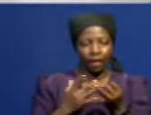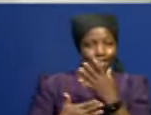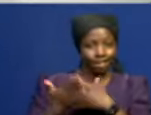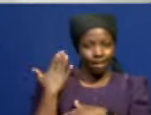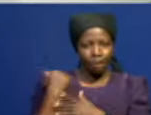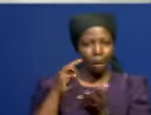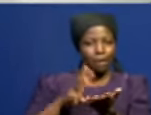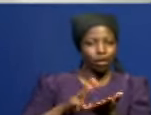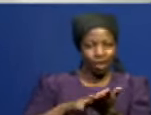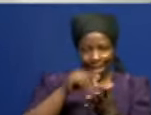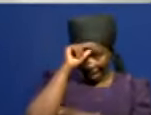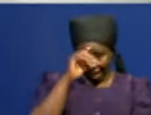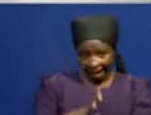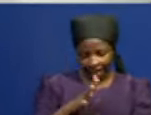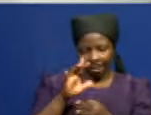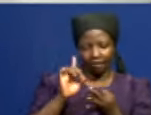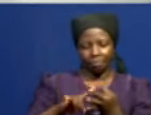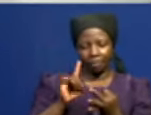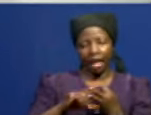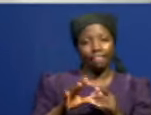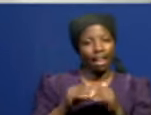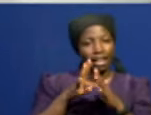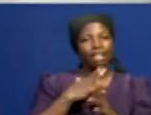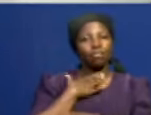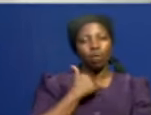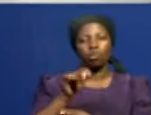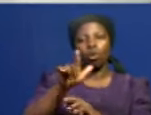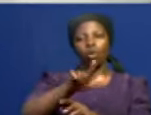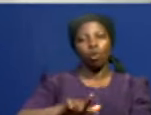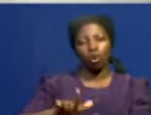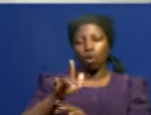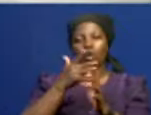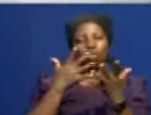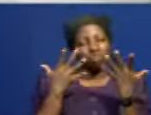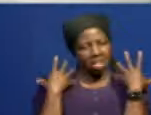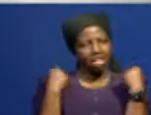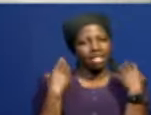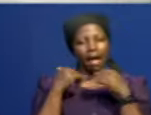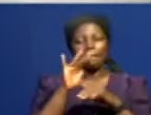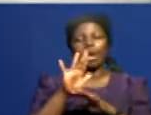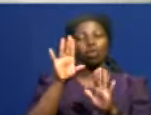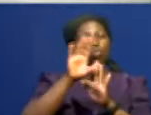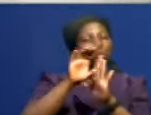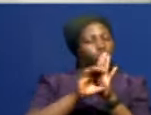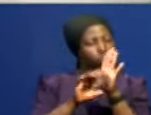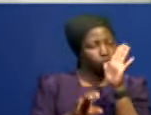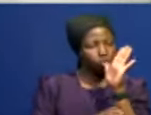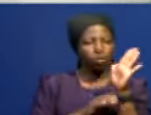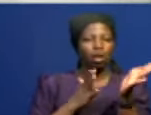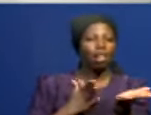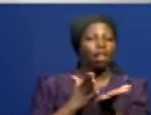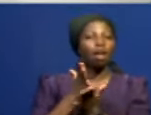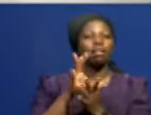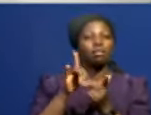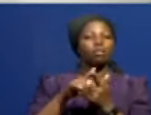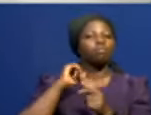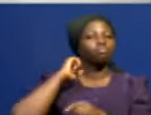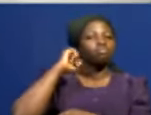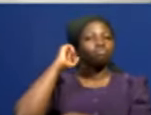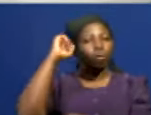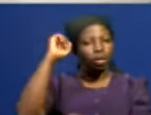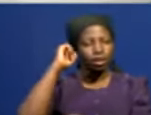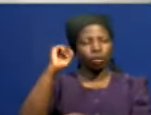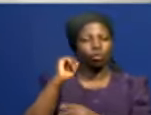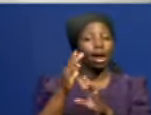Okoth Obado, the leaders want locals to exercise their constitutionally enshrined right to political